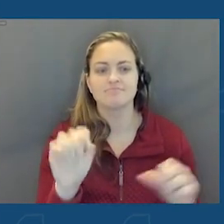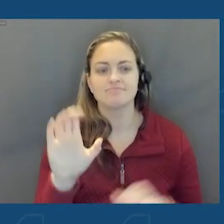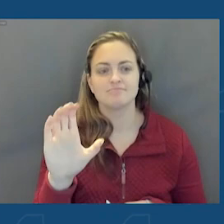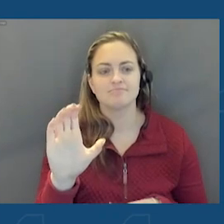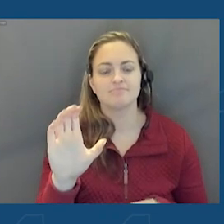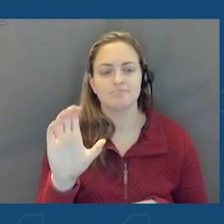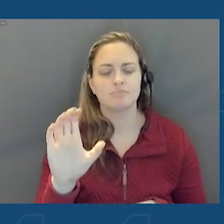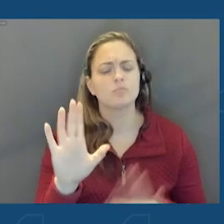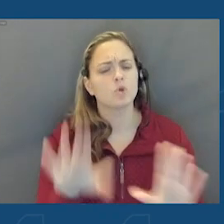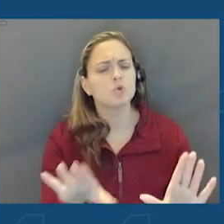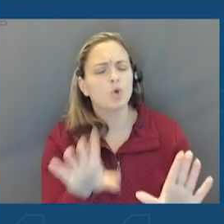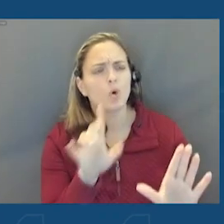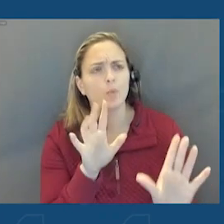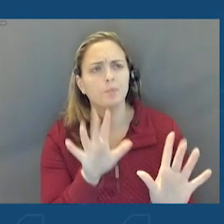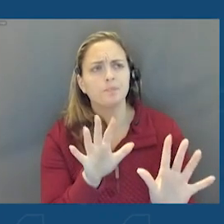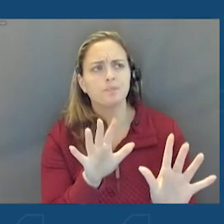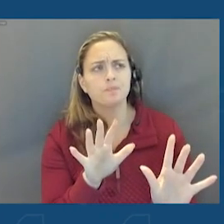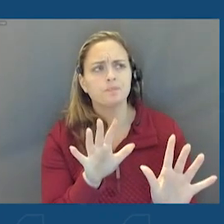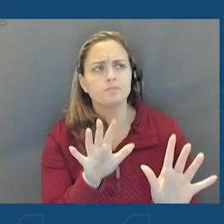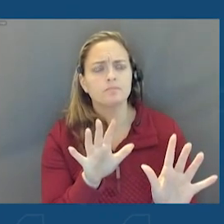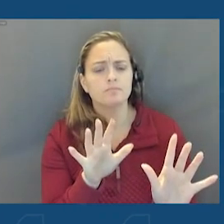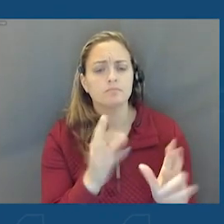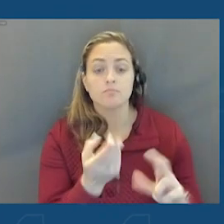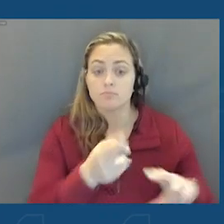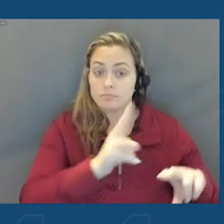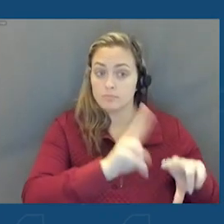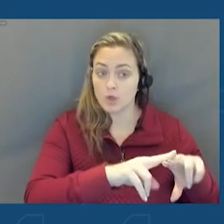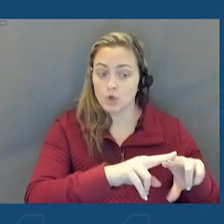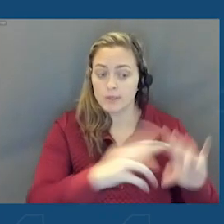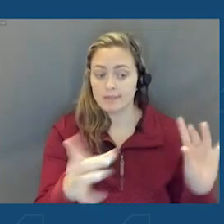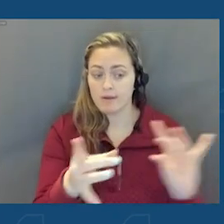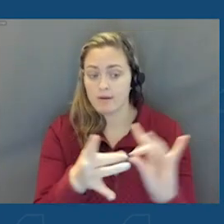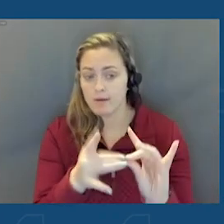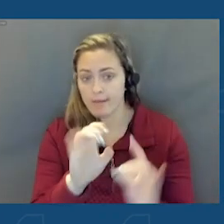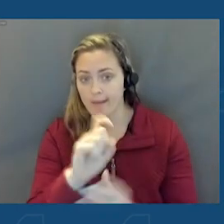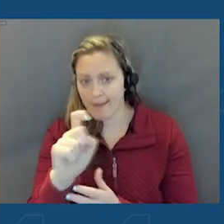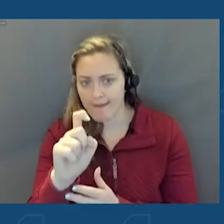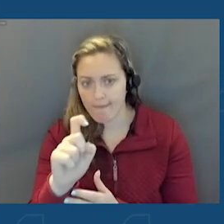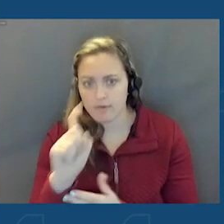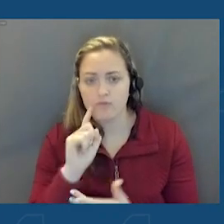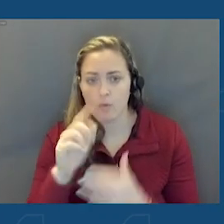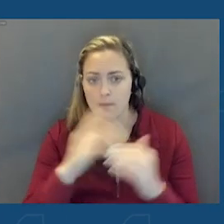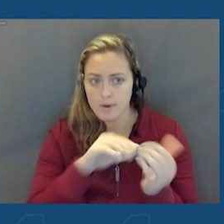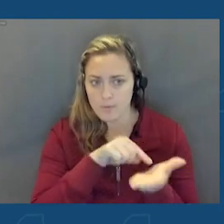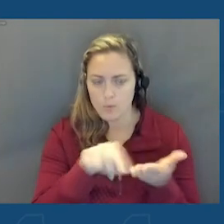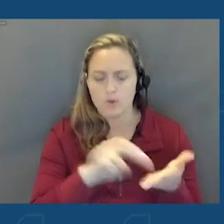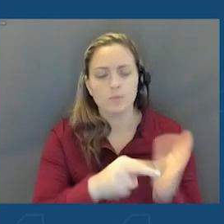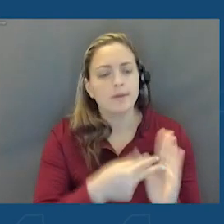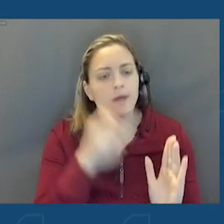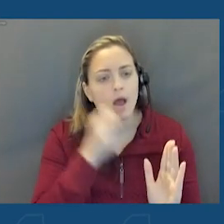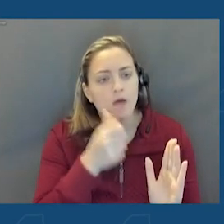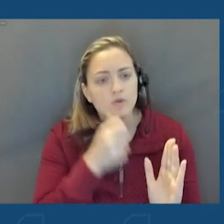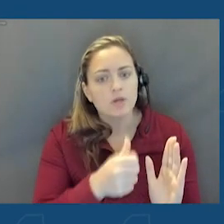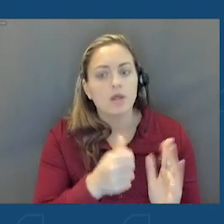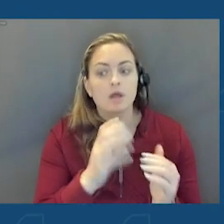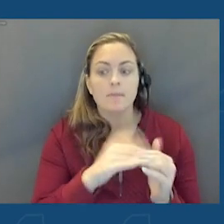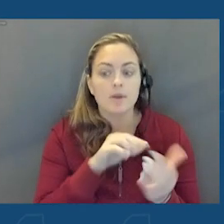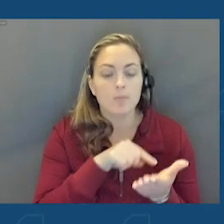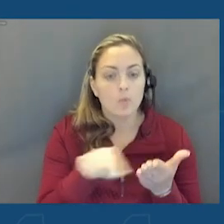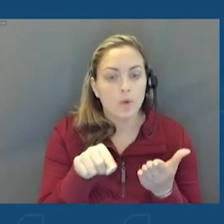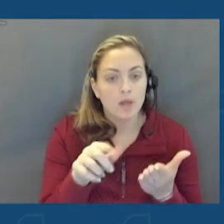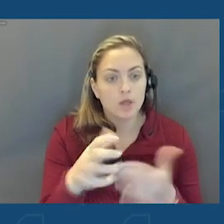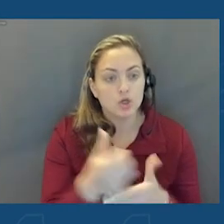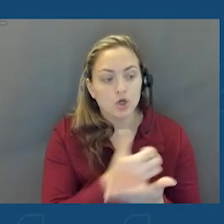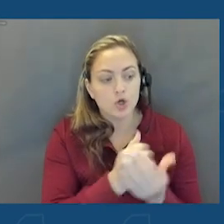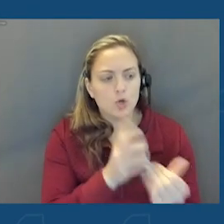You know, you take raising and indexing the minimum wage, and it means that every day minimum wage earners in this state are going to be a